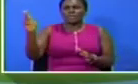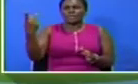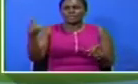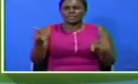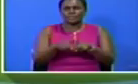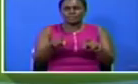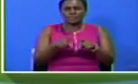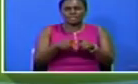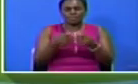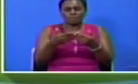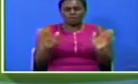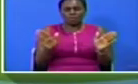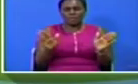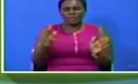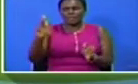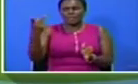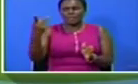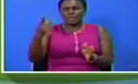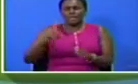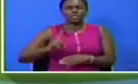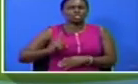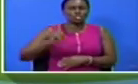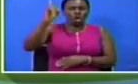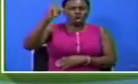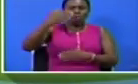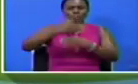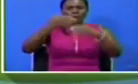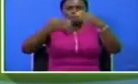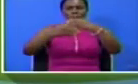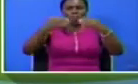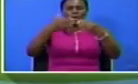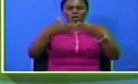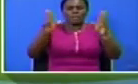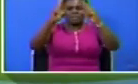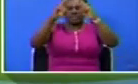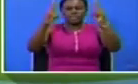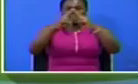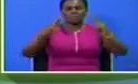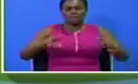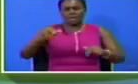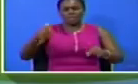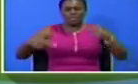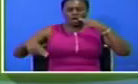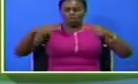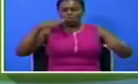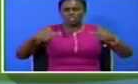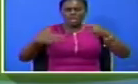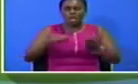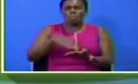broke ground for Africa's tallest building and opened the doors to other international hotel brands. Here's more.